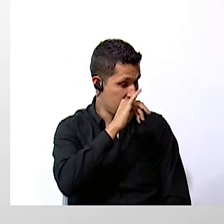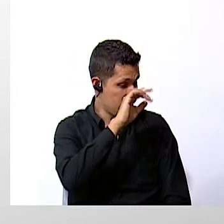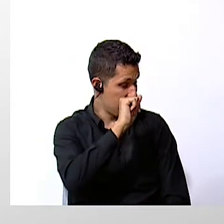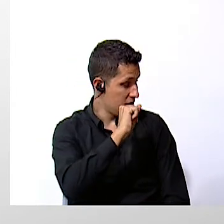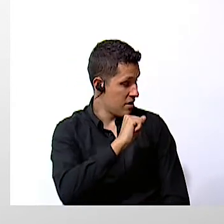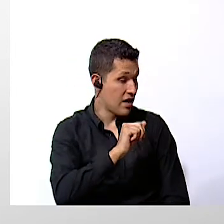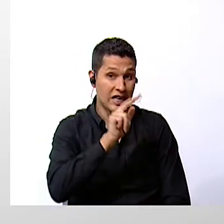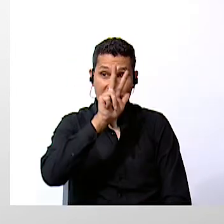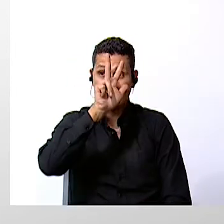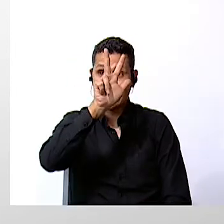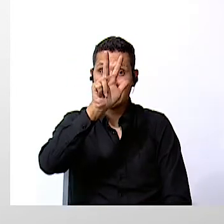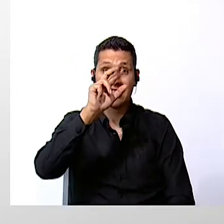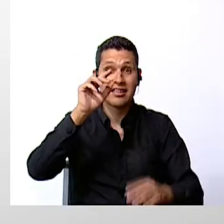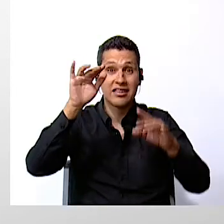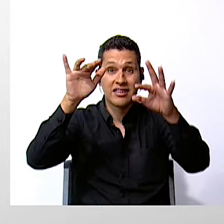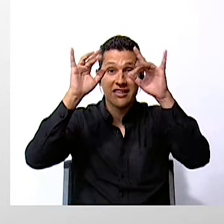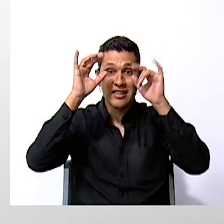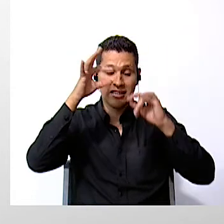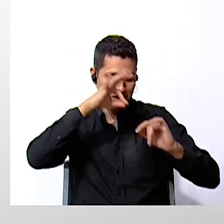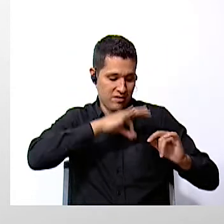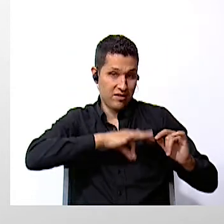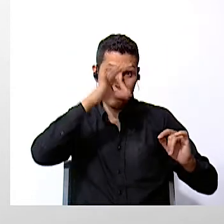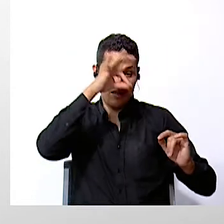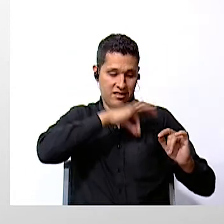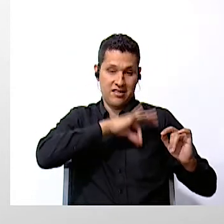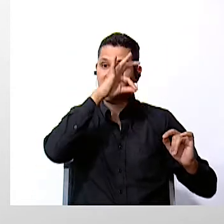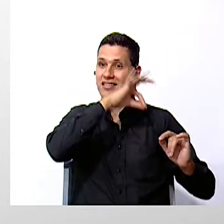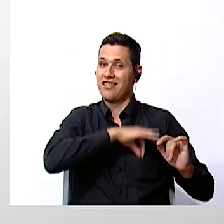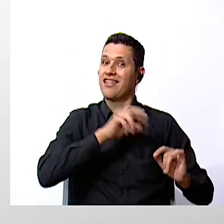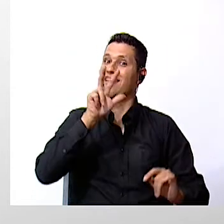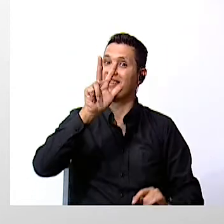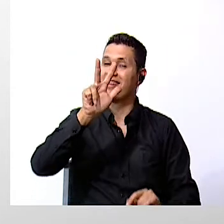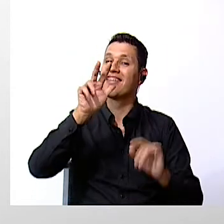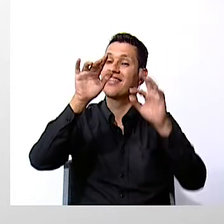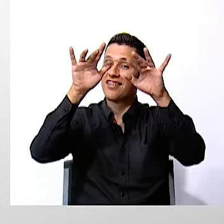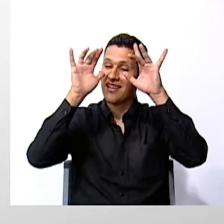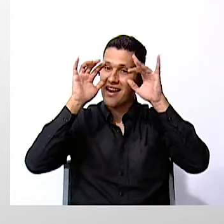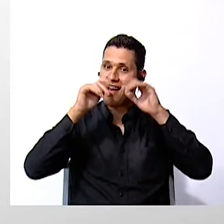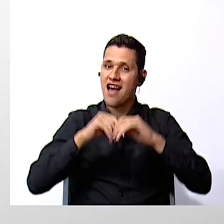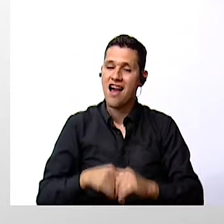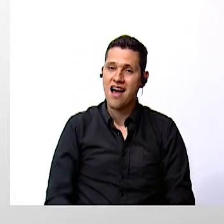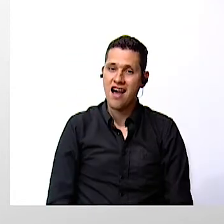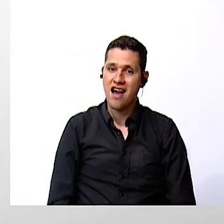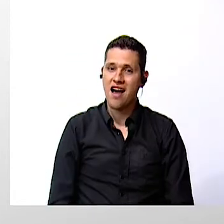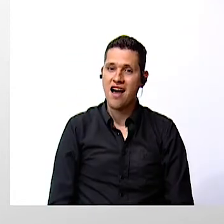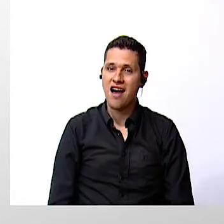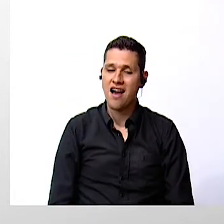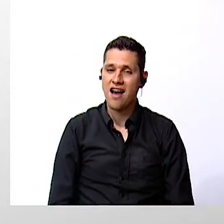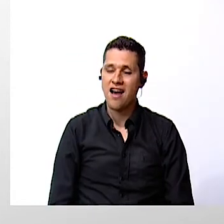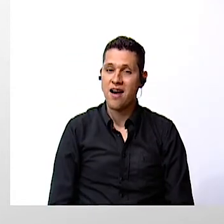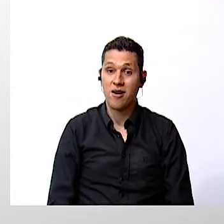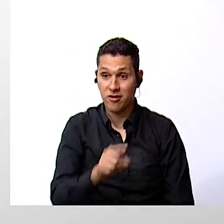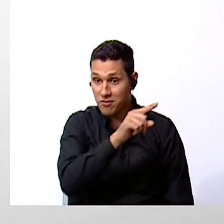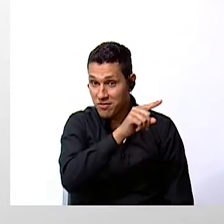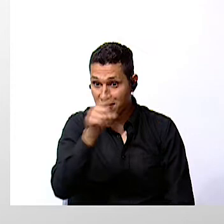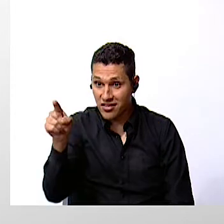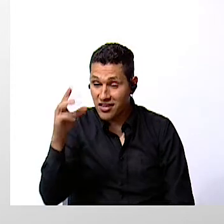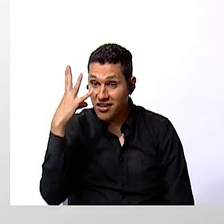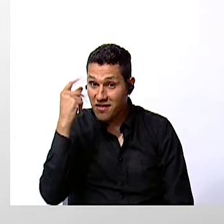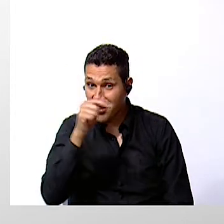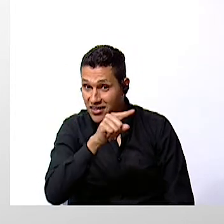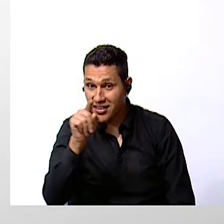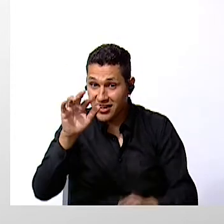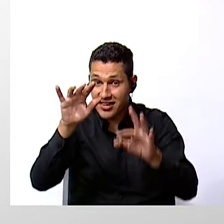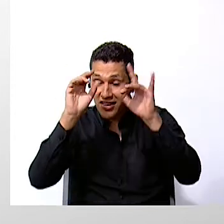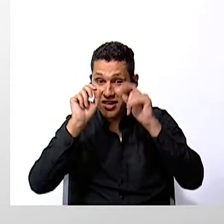for today. Wow, 3 stars. And how many stars did you get at home? 1, 2,